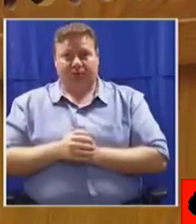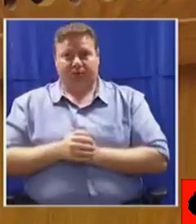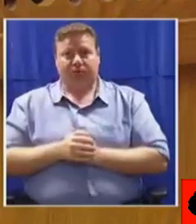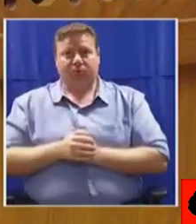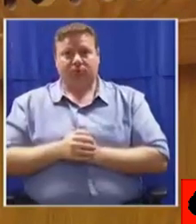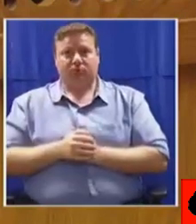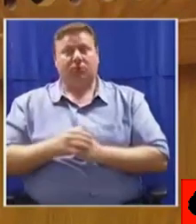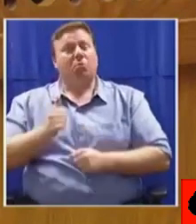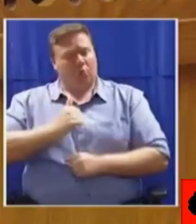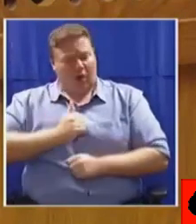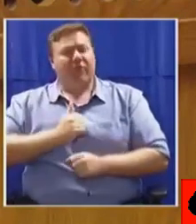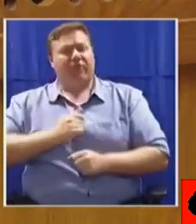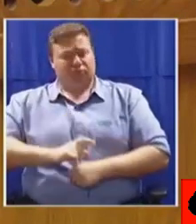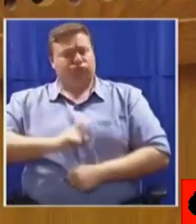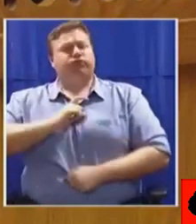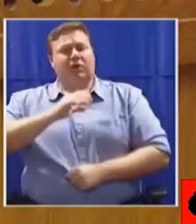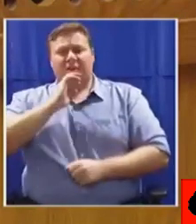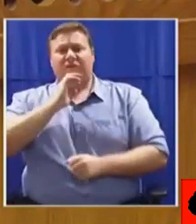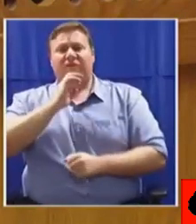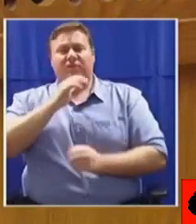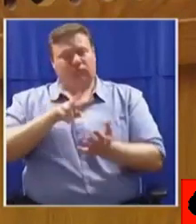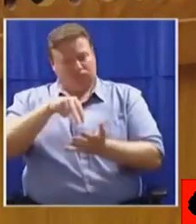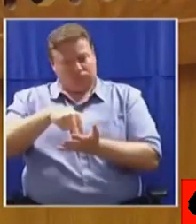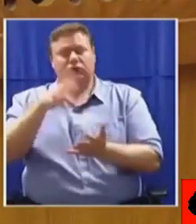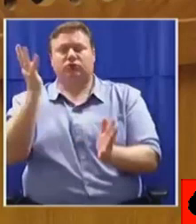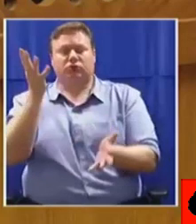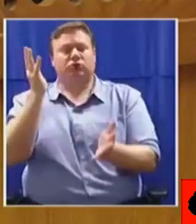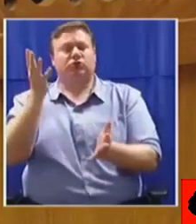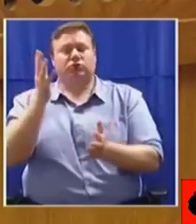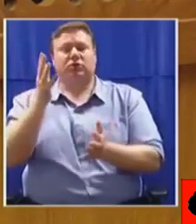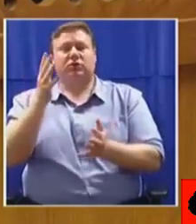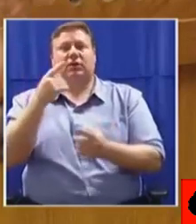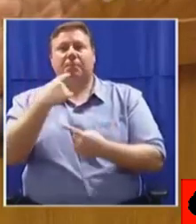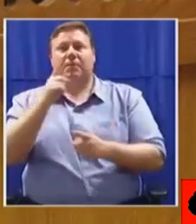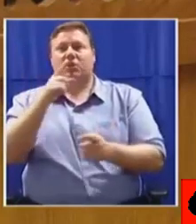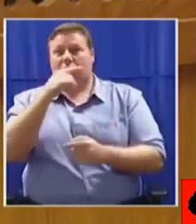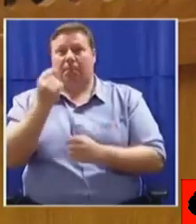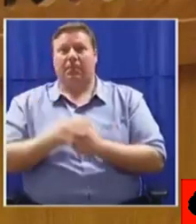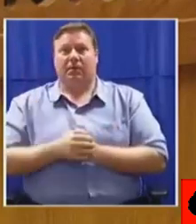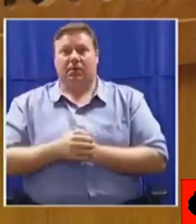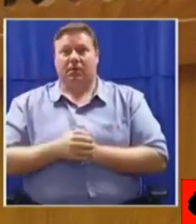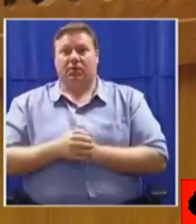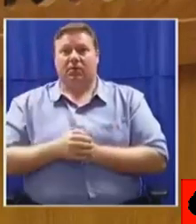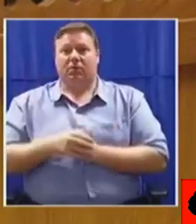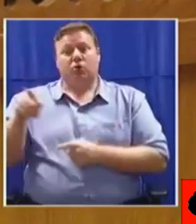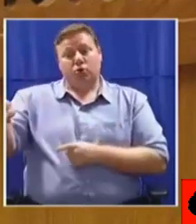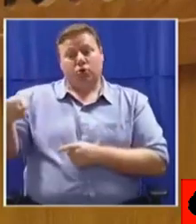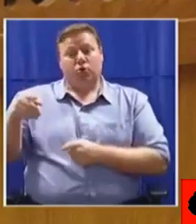brave and courageous enough to stand up in a meeting and mention his name. You and I know his